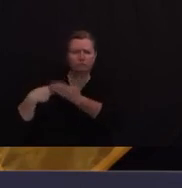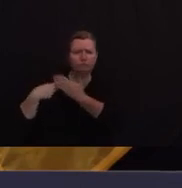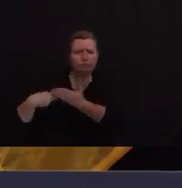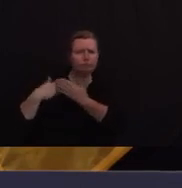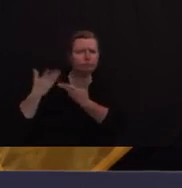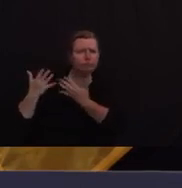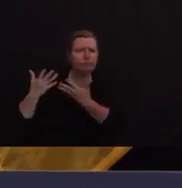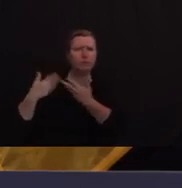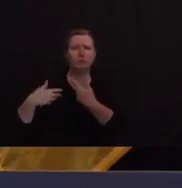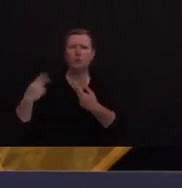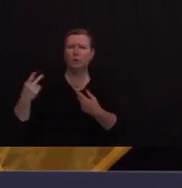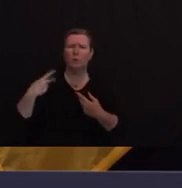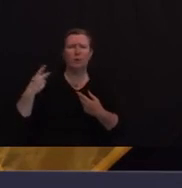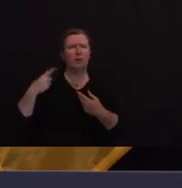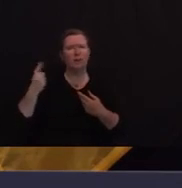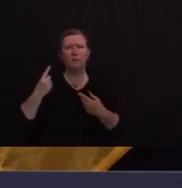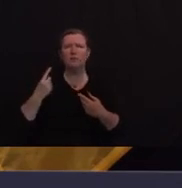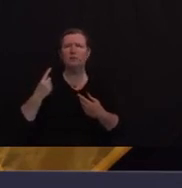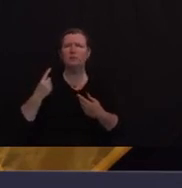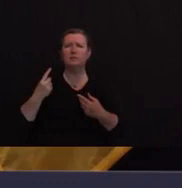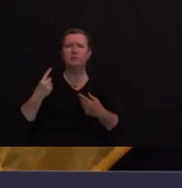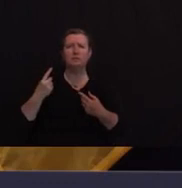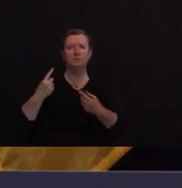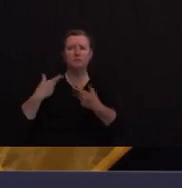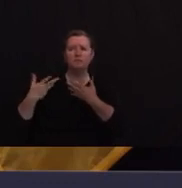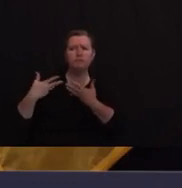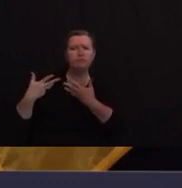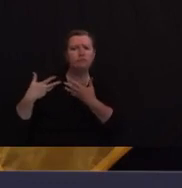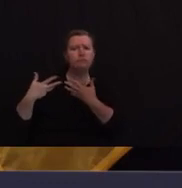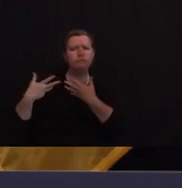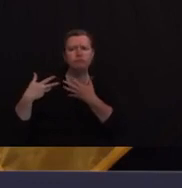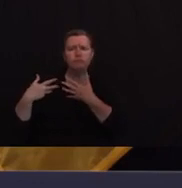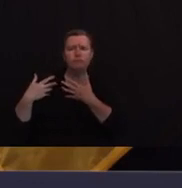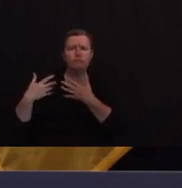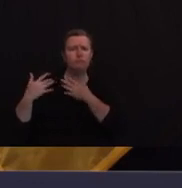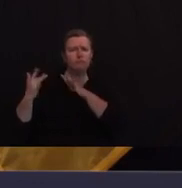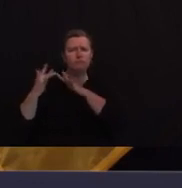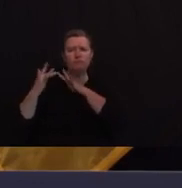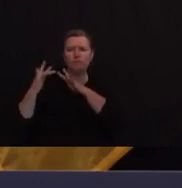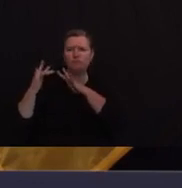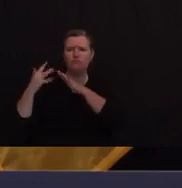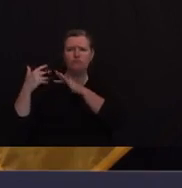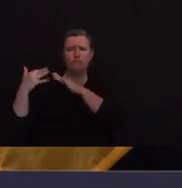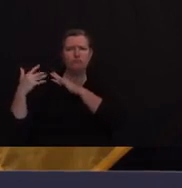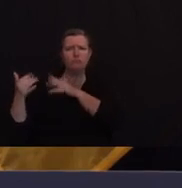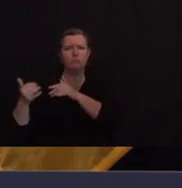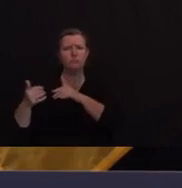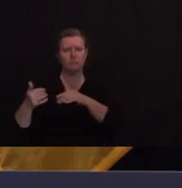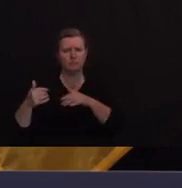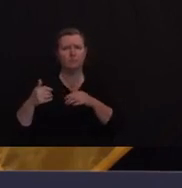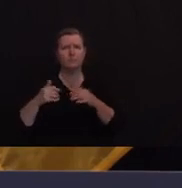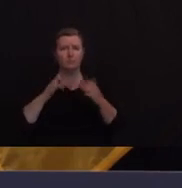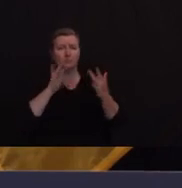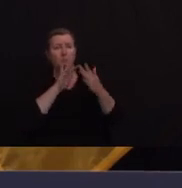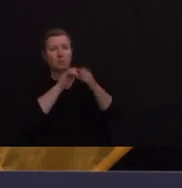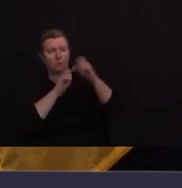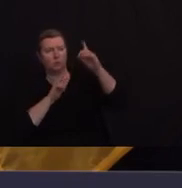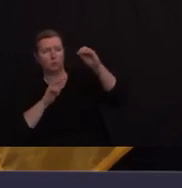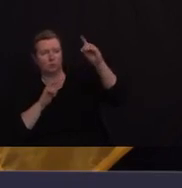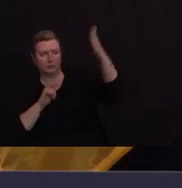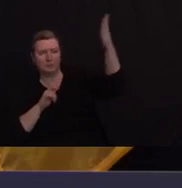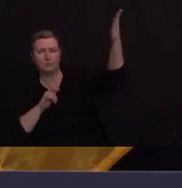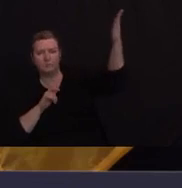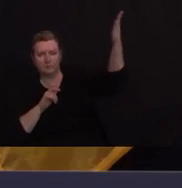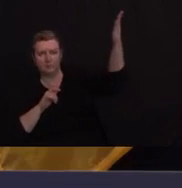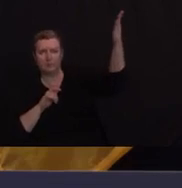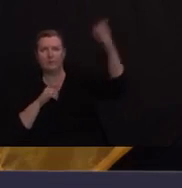on, largely, Pat, I think fair to say, largely with DOD, but not exclusively. Pat and his team at OEM